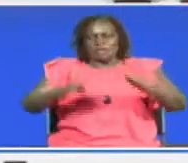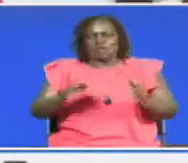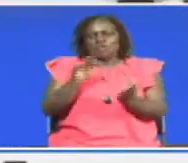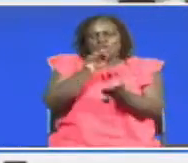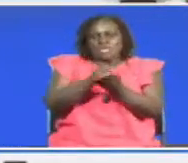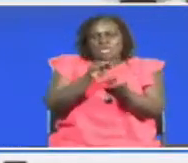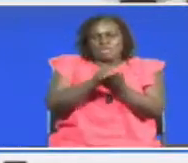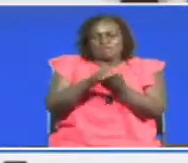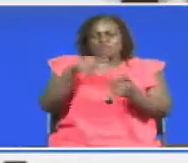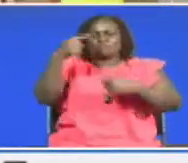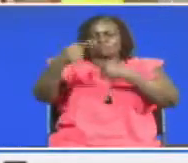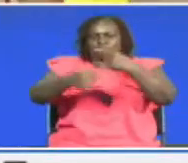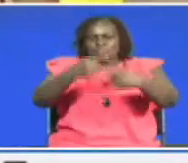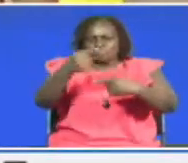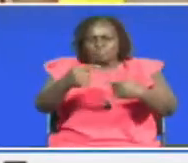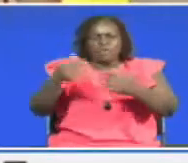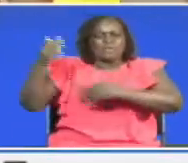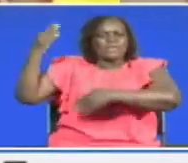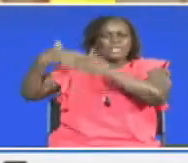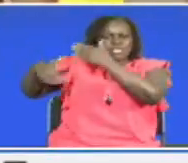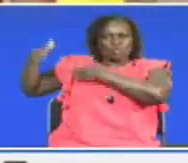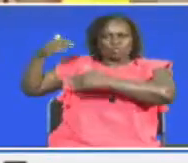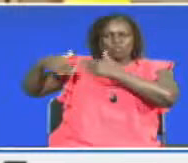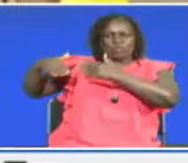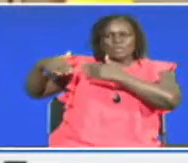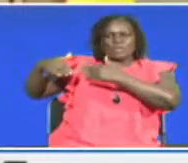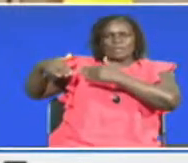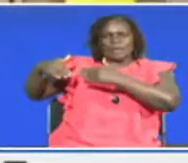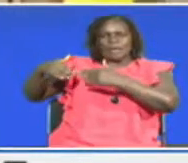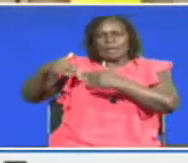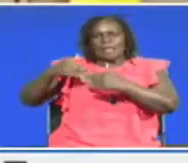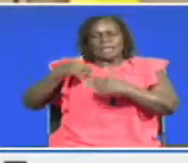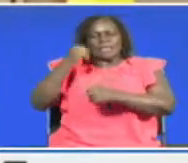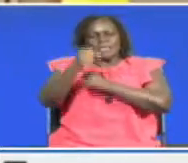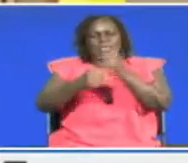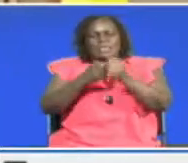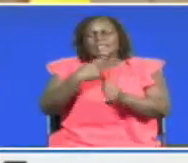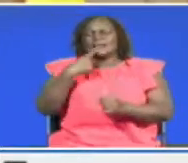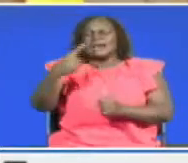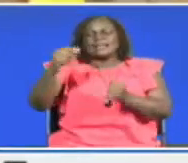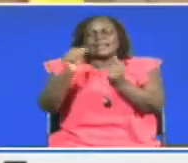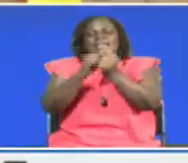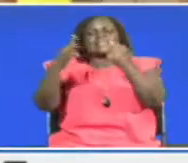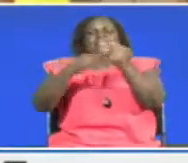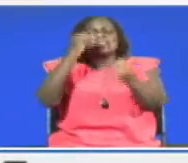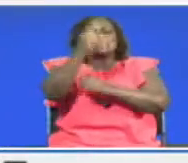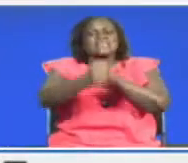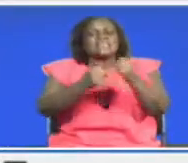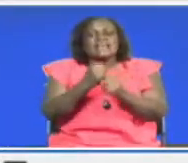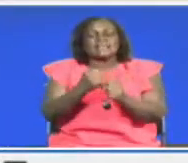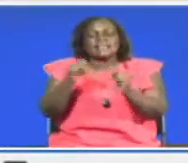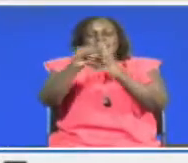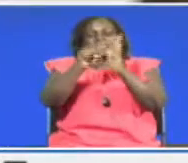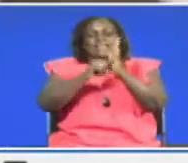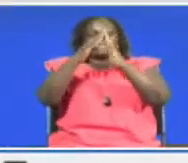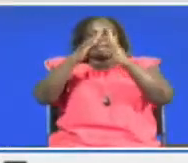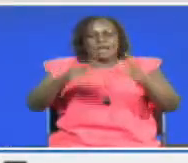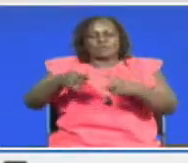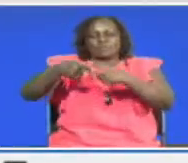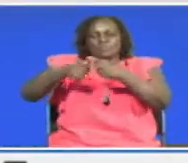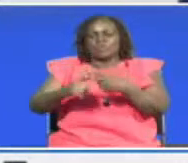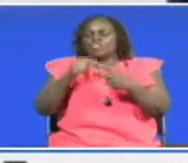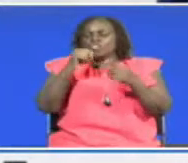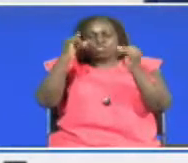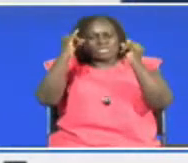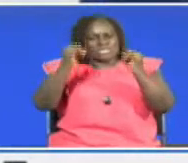preserved for posterity as a historical monument which has stood for the last 118 years. State House renovations are not